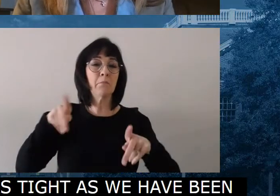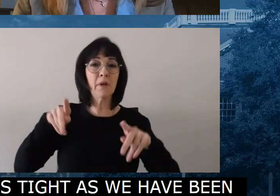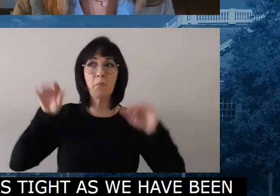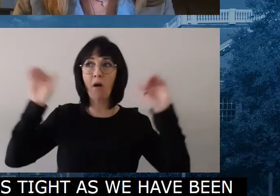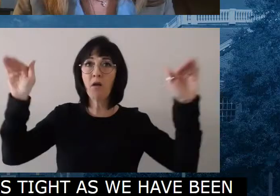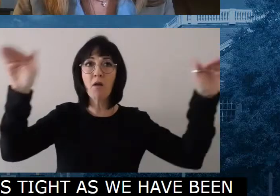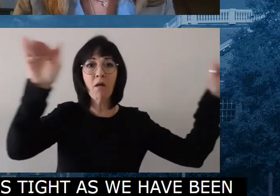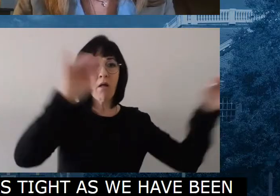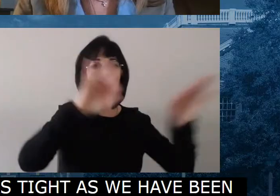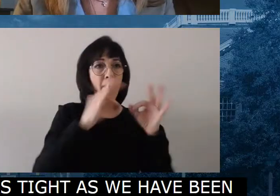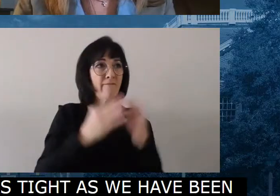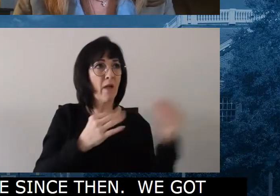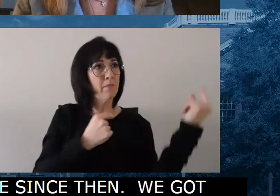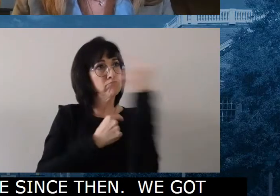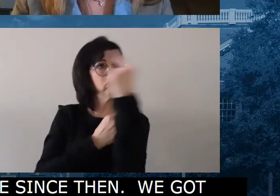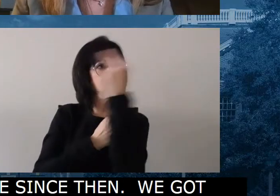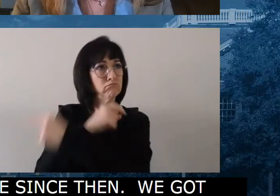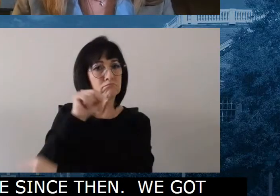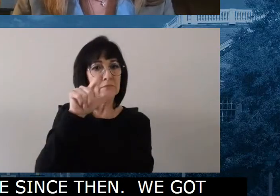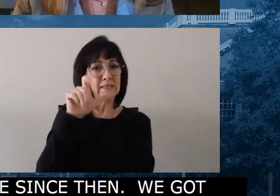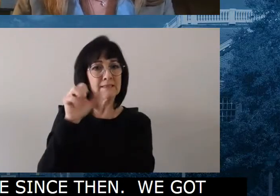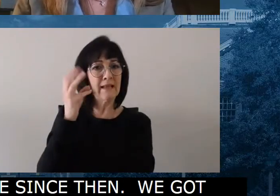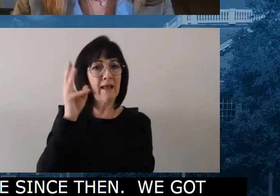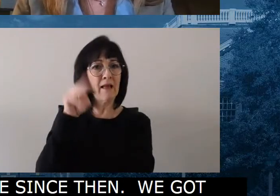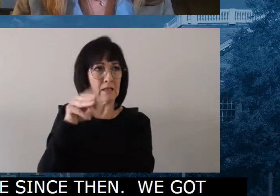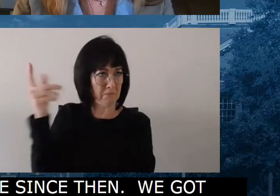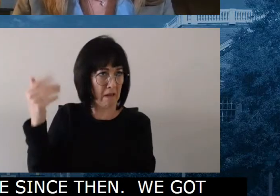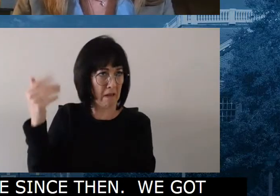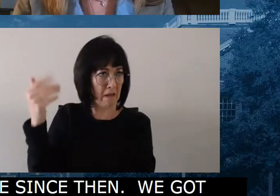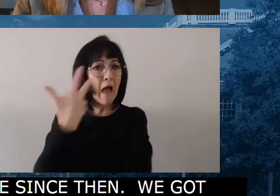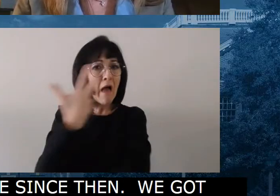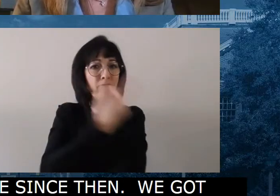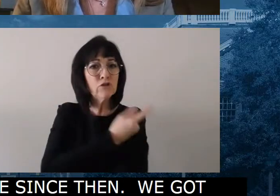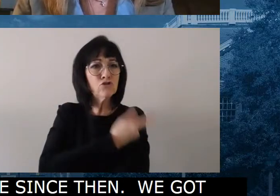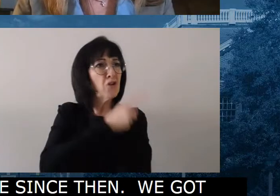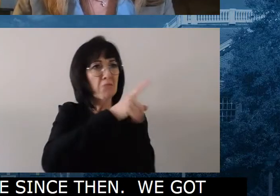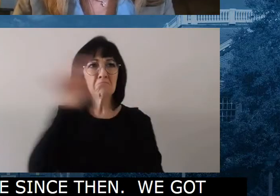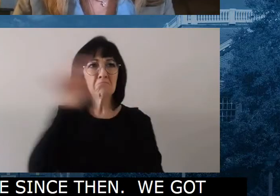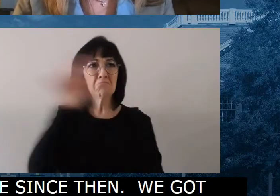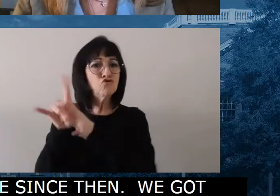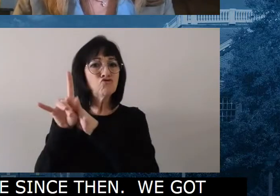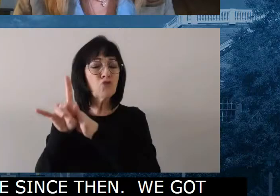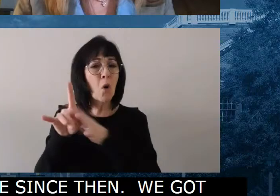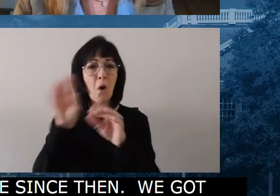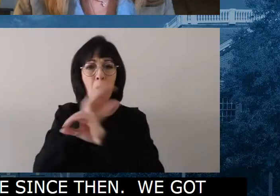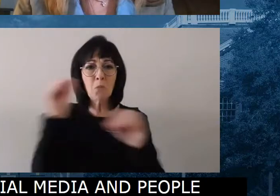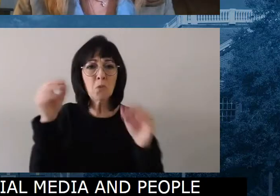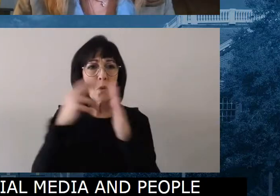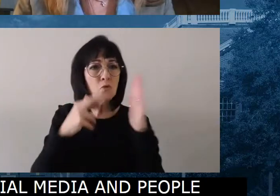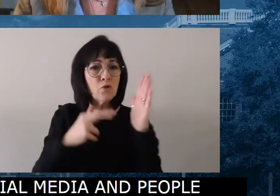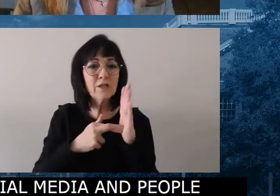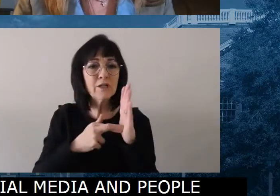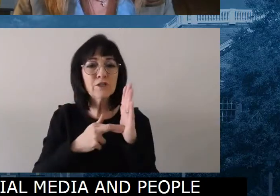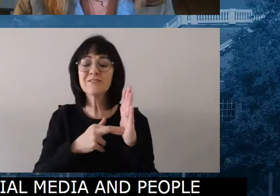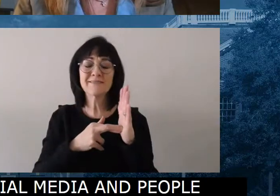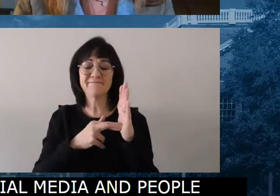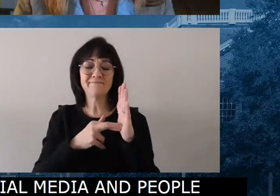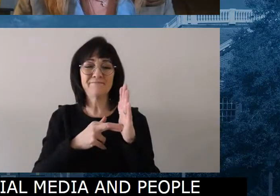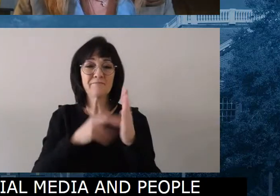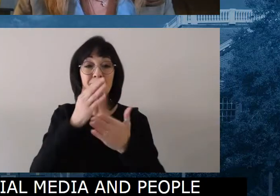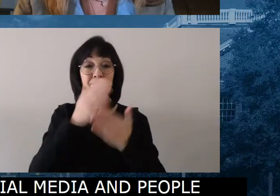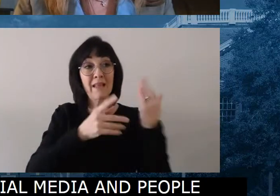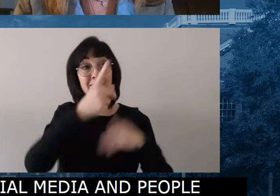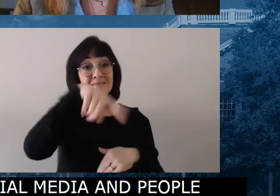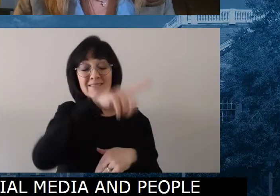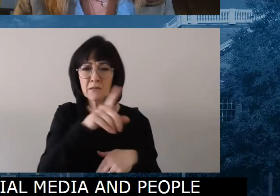to the site because they realized they could walk up and get vaccinated. They may or not have been eligible at the time, and we